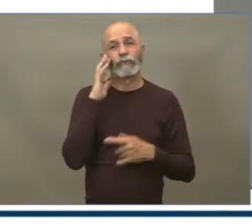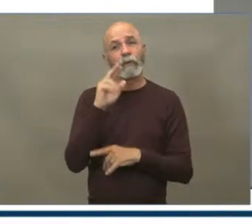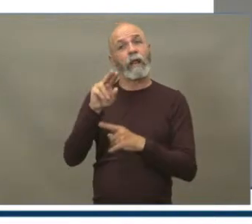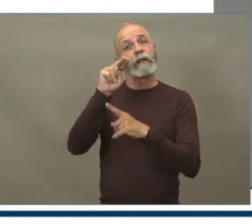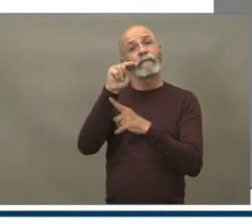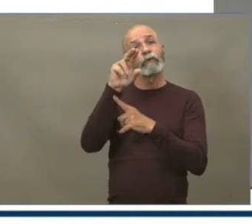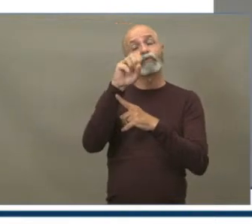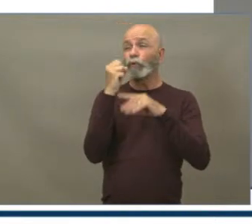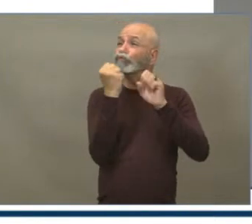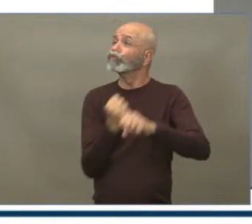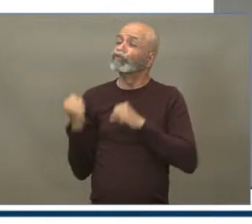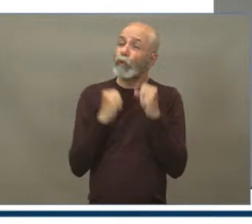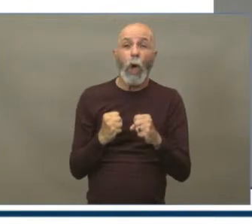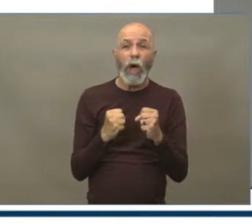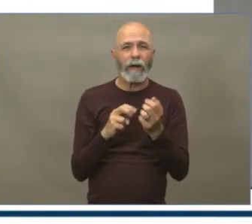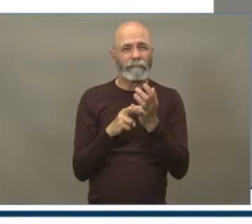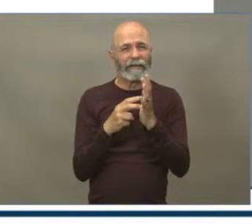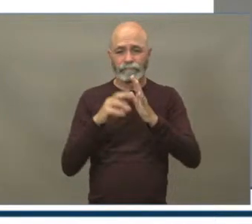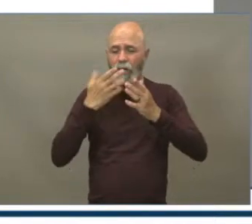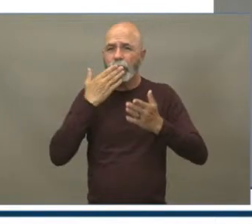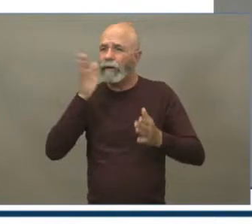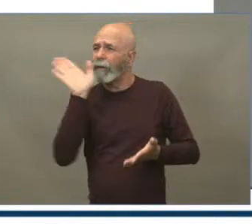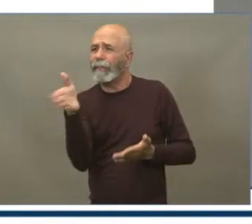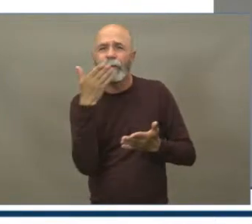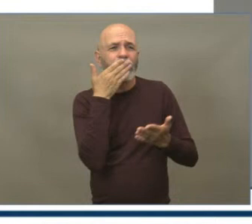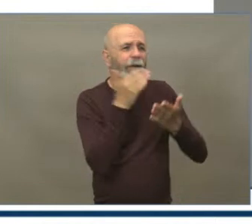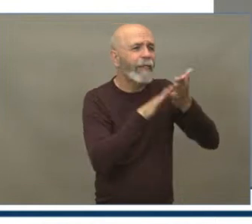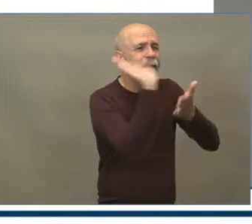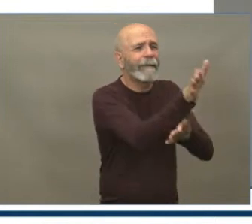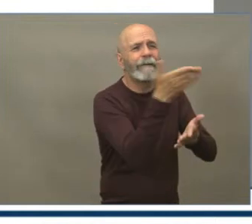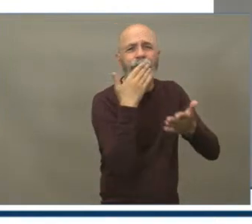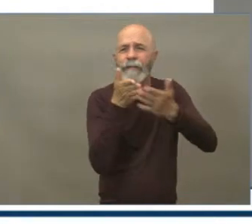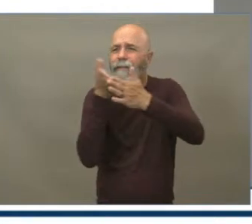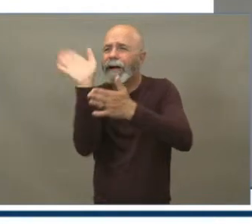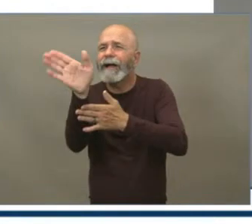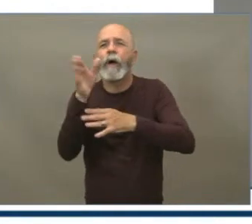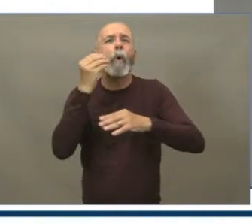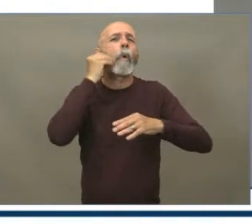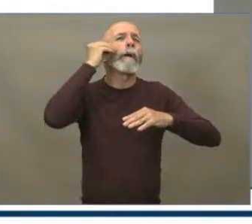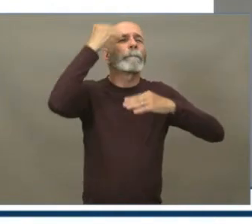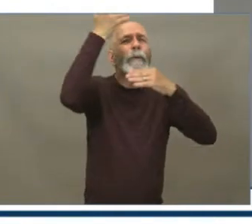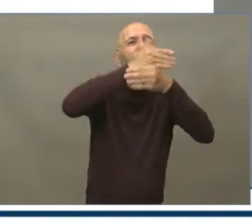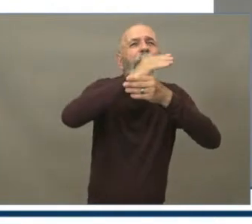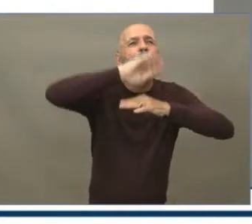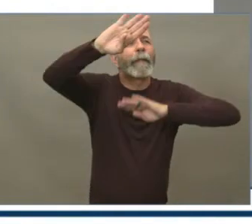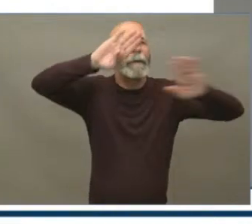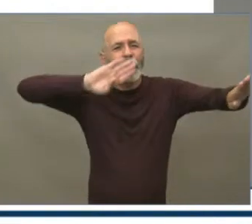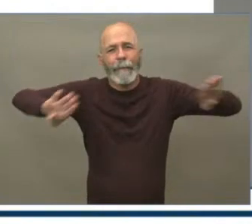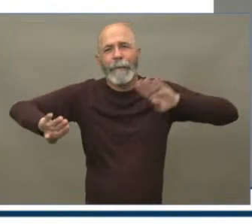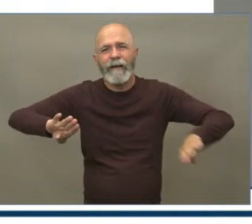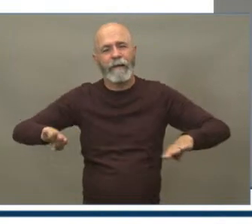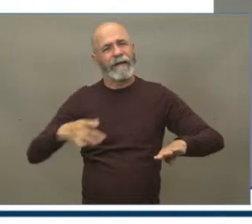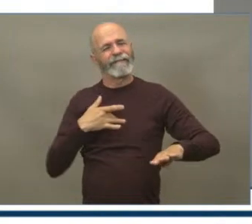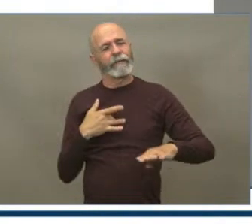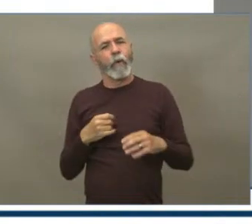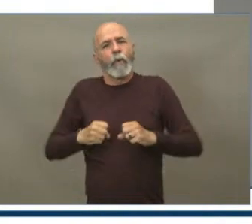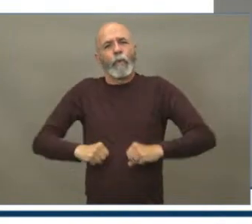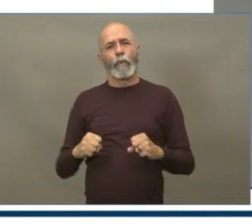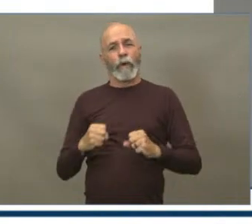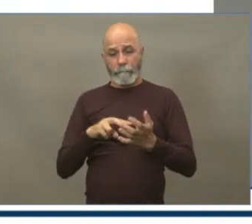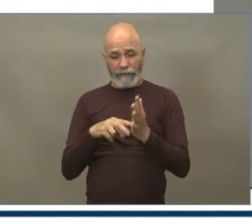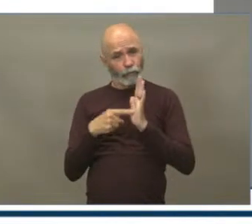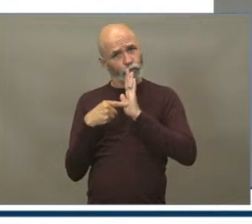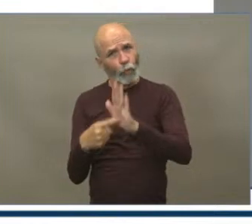bumper stickers, coffee mugs, signs on our windows at home. Being strong also means having the courage to admit we're not